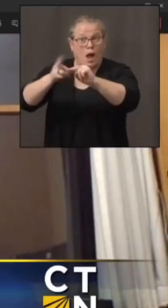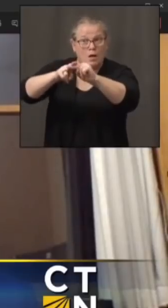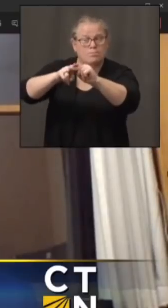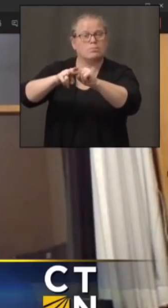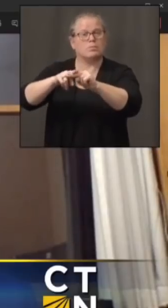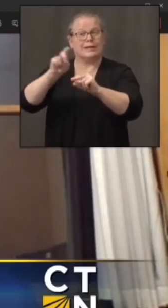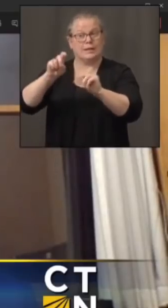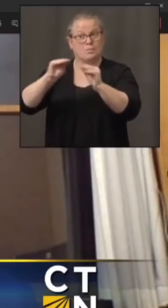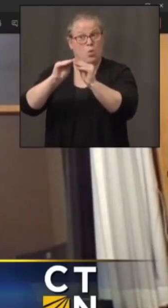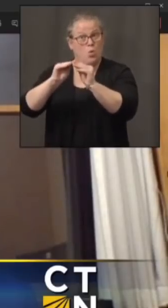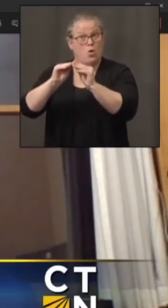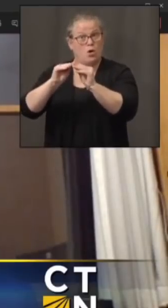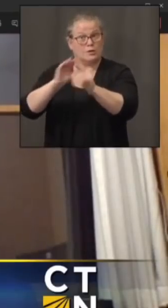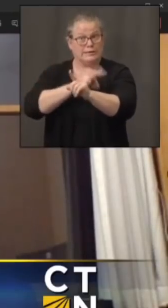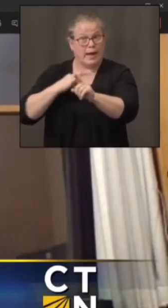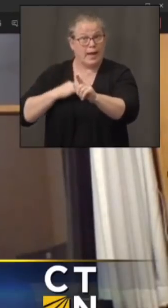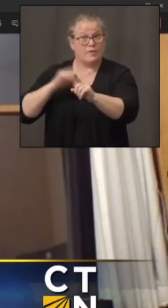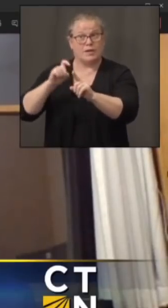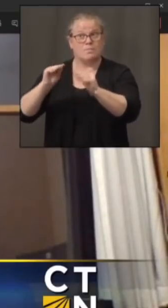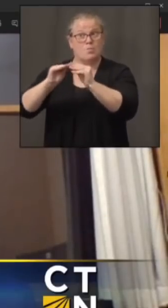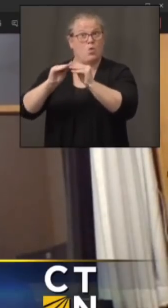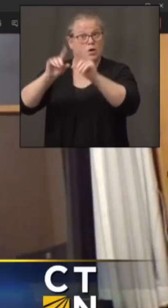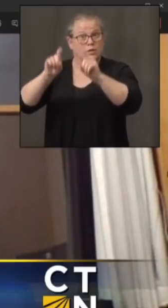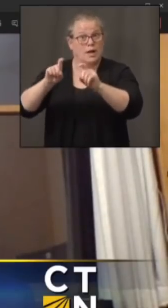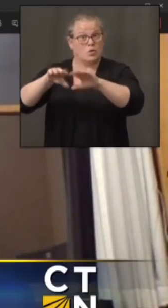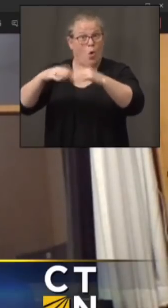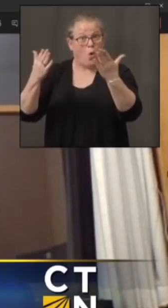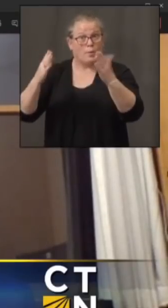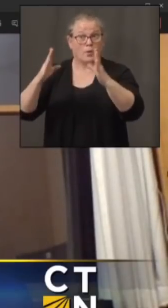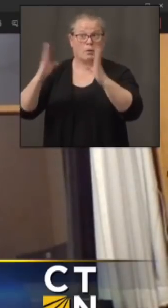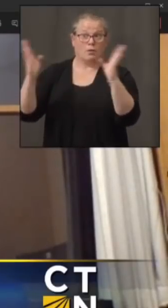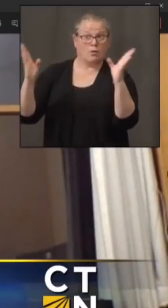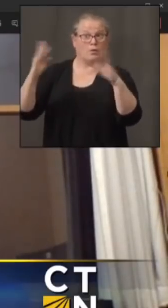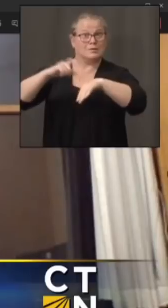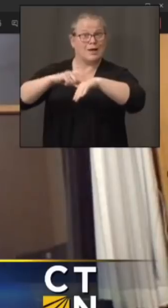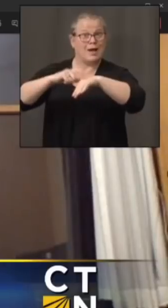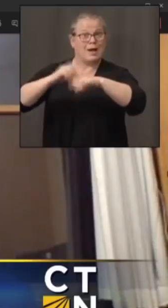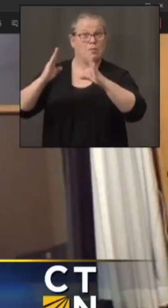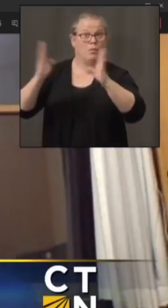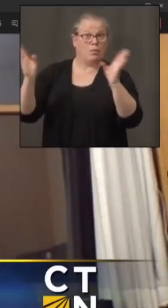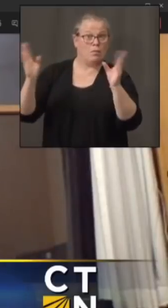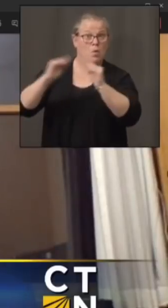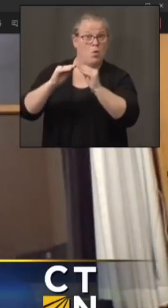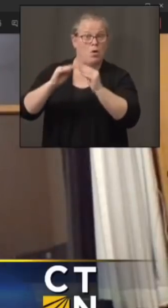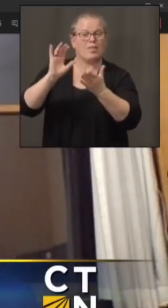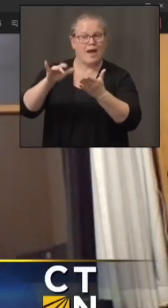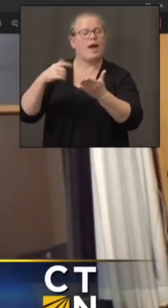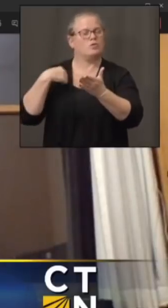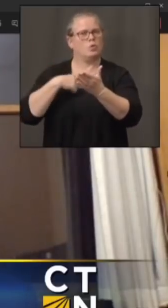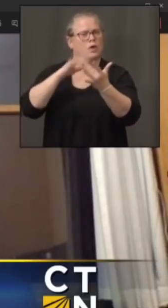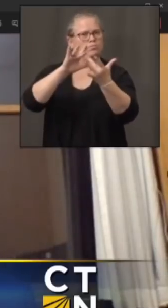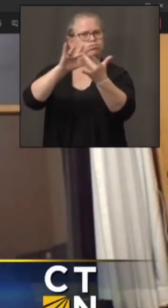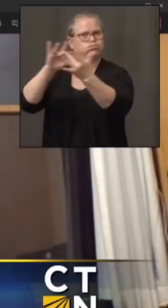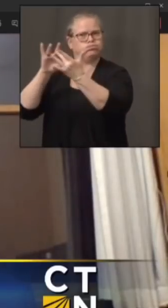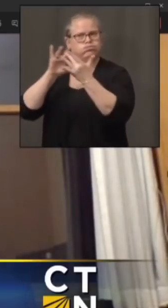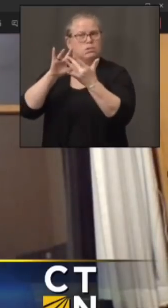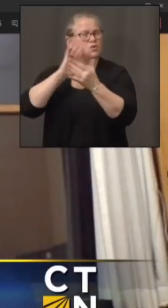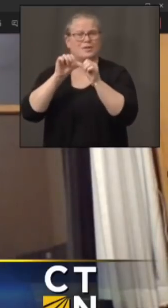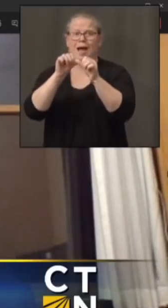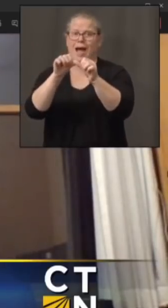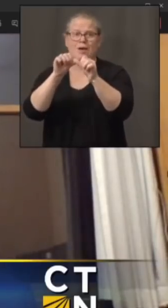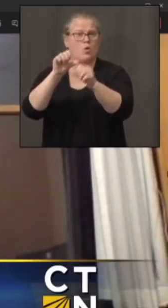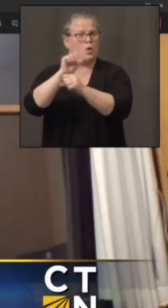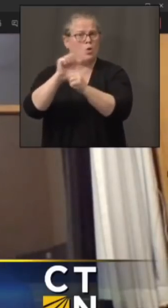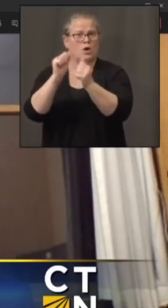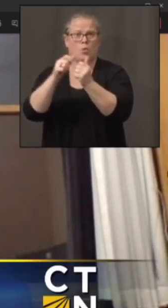geographic coverage as much as possible around the state, including in some of the tough to reach corners. So it's an ongoing process. We're working with